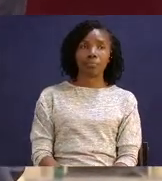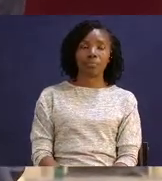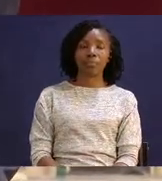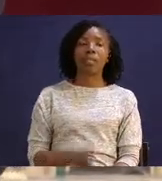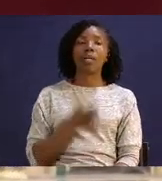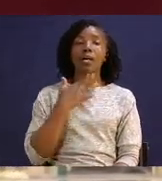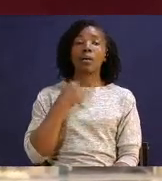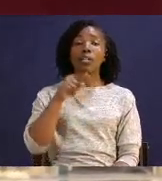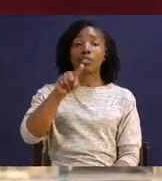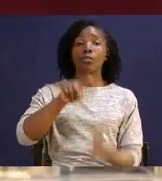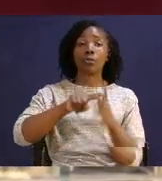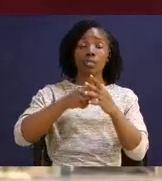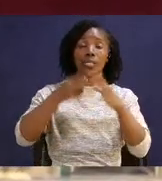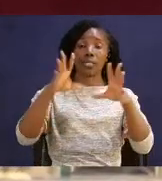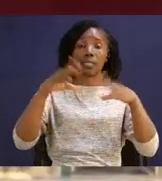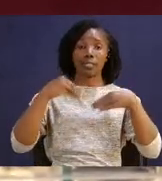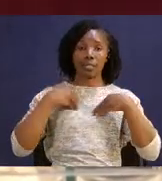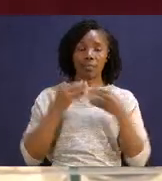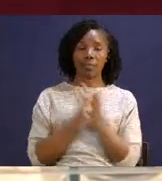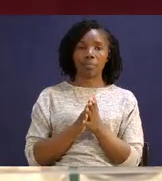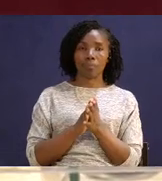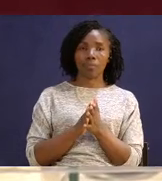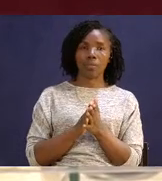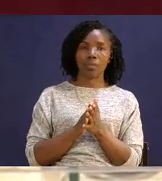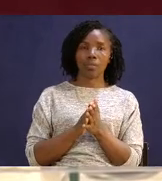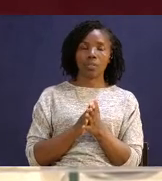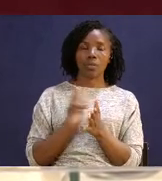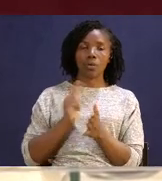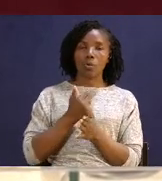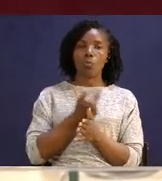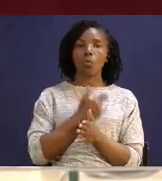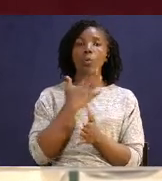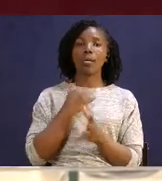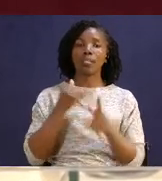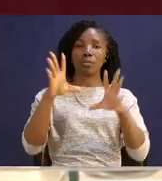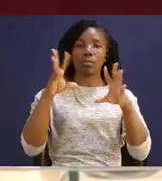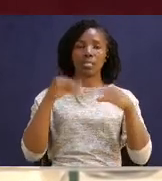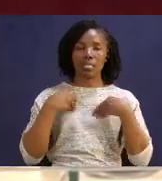Because I want you to begin to receive. Tell your neighbor, we're just about to receive.